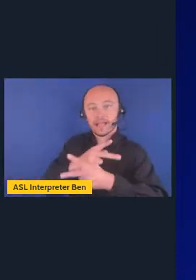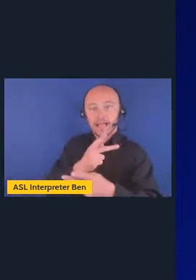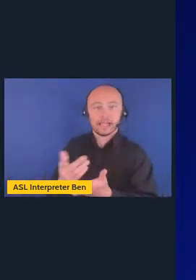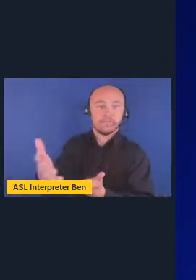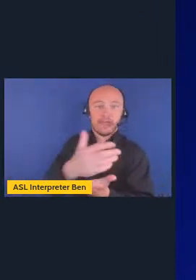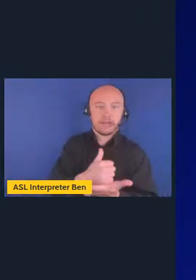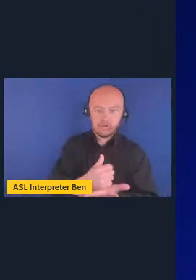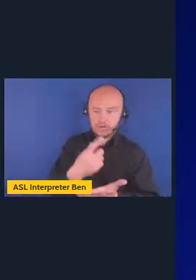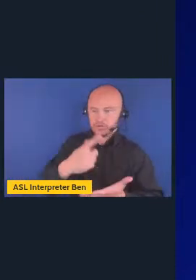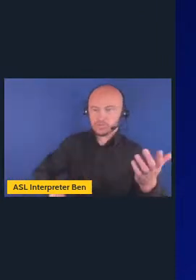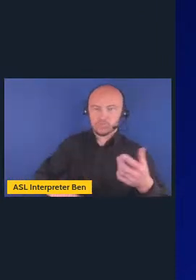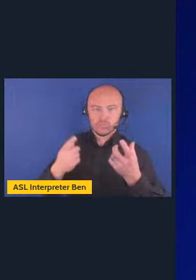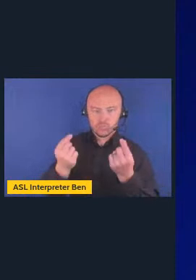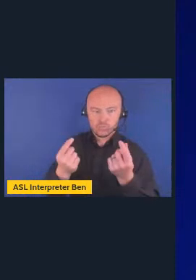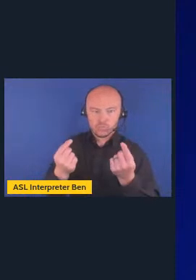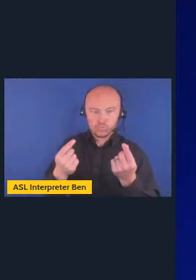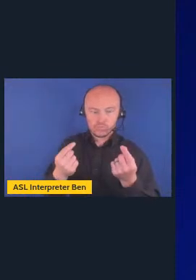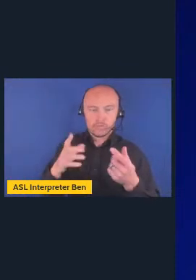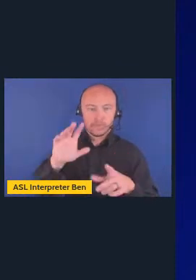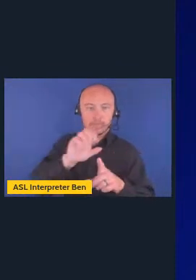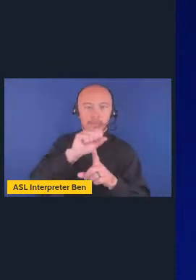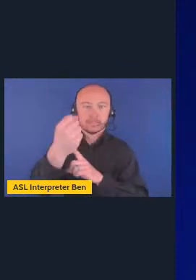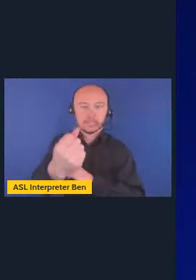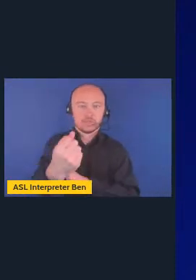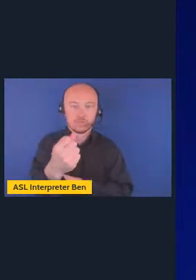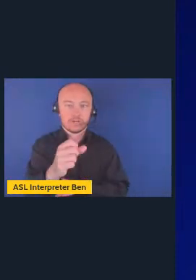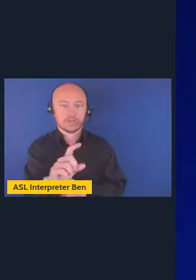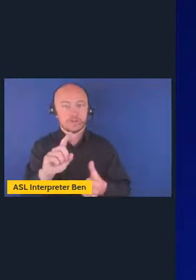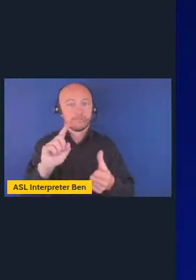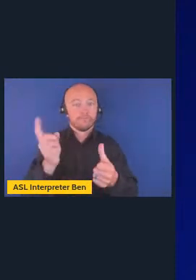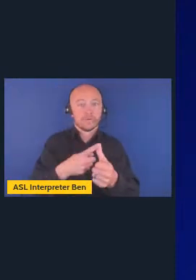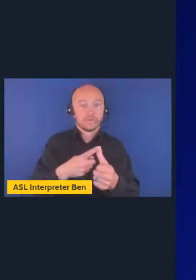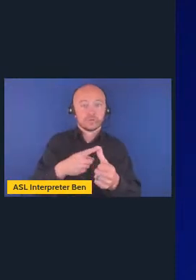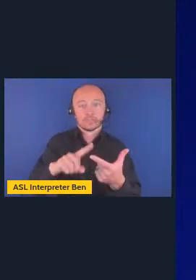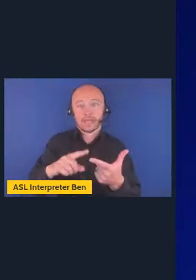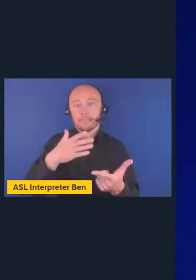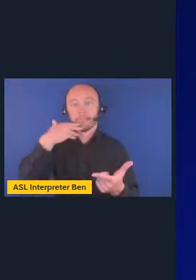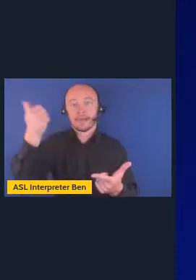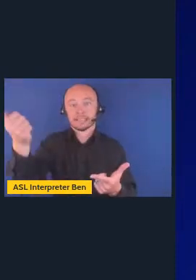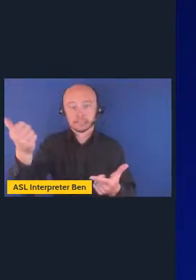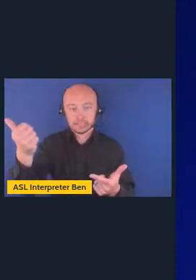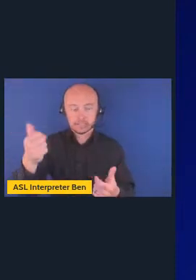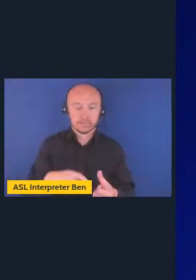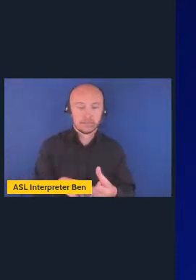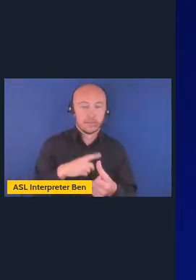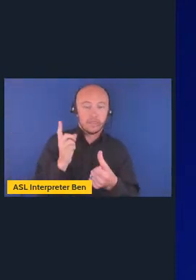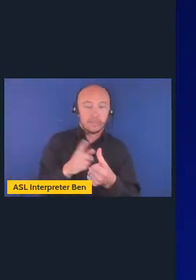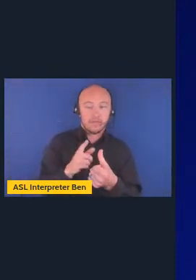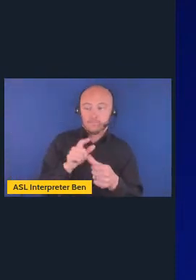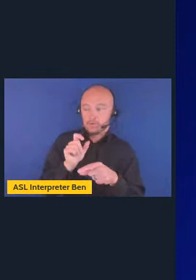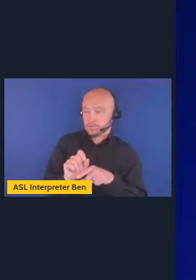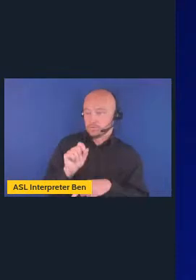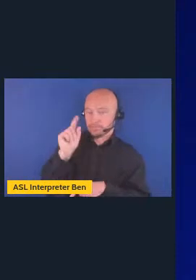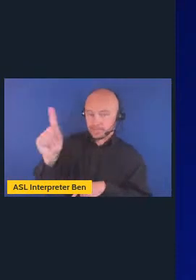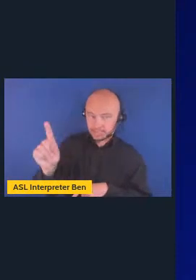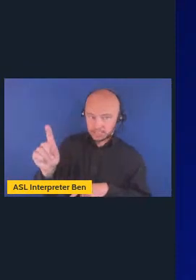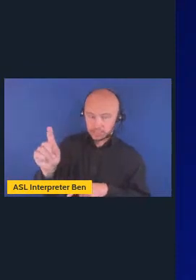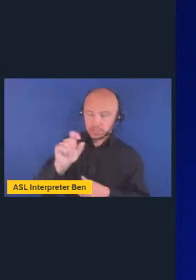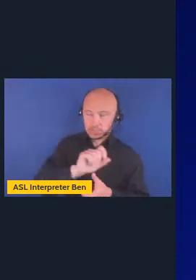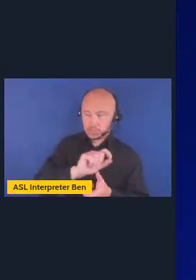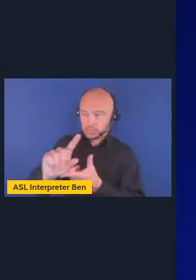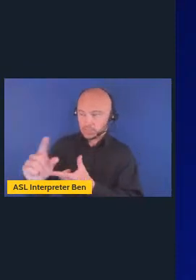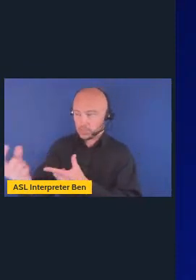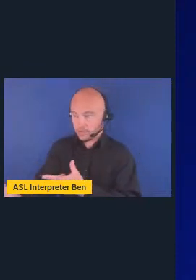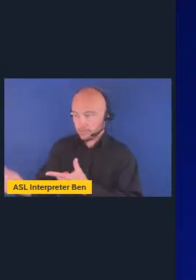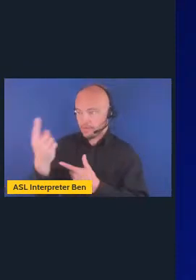going to use. In this scenario, you're using first best, which means as soon as the first message is received back for a given